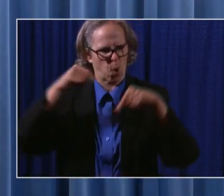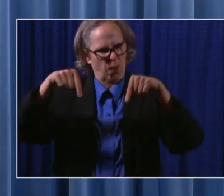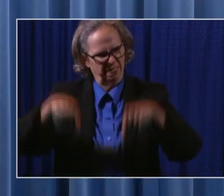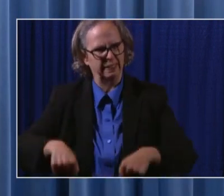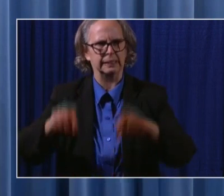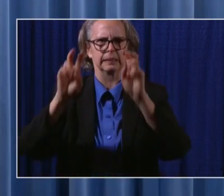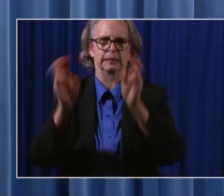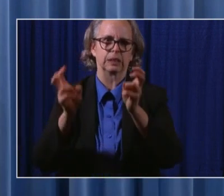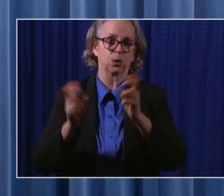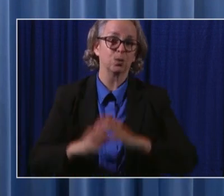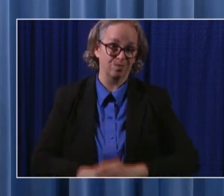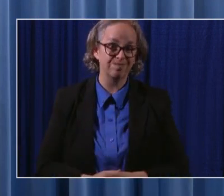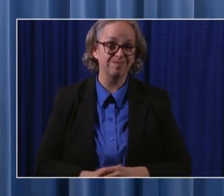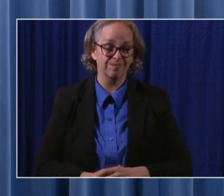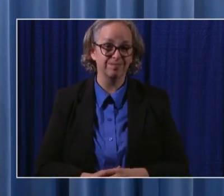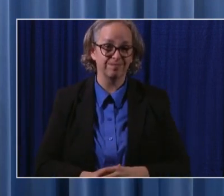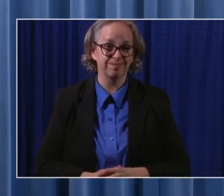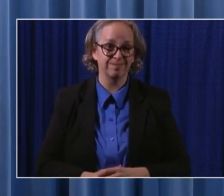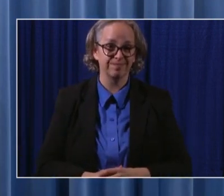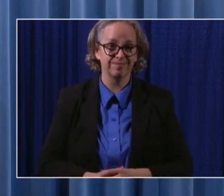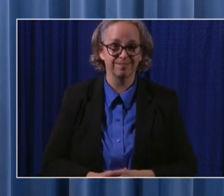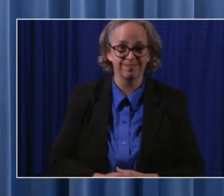you, Governor.